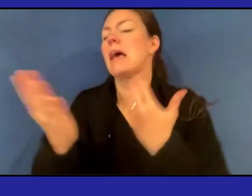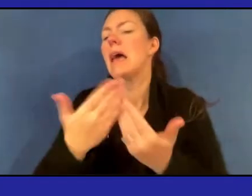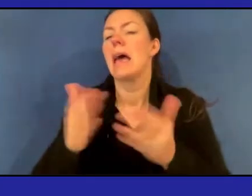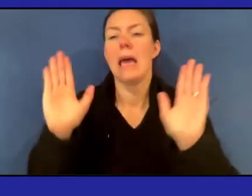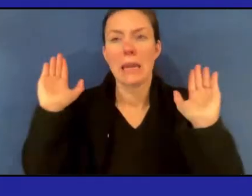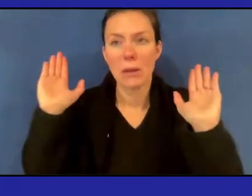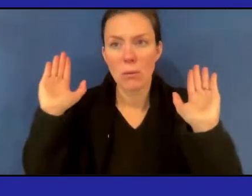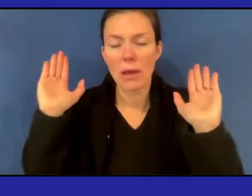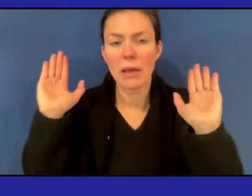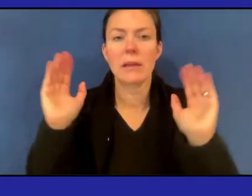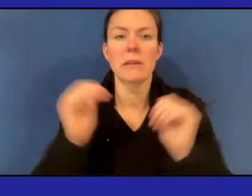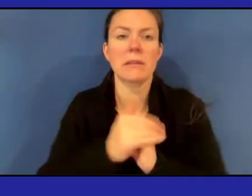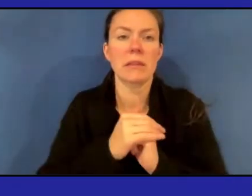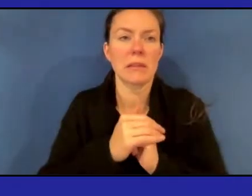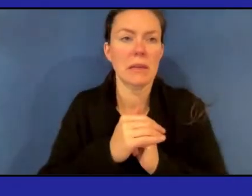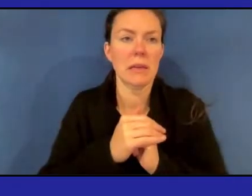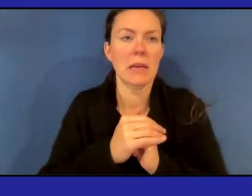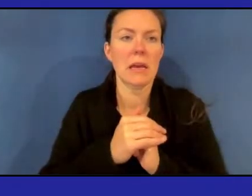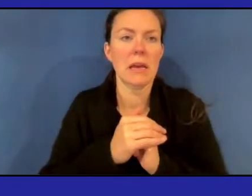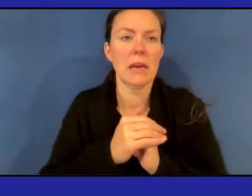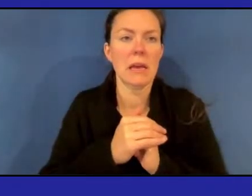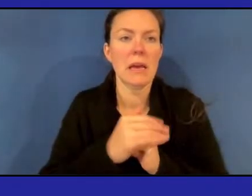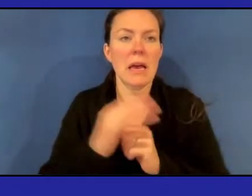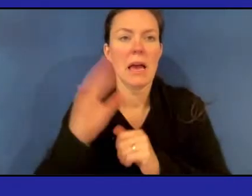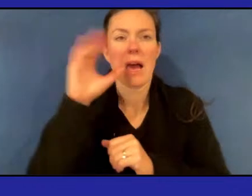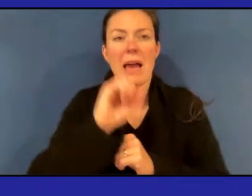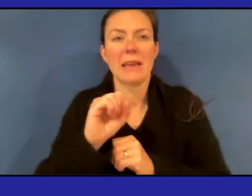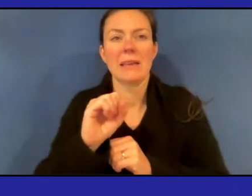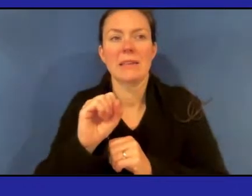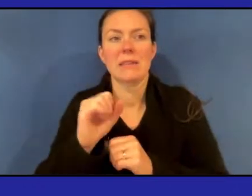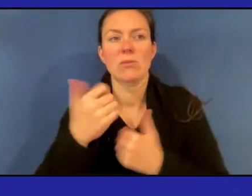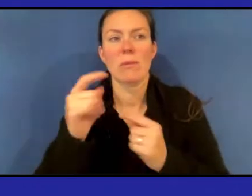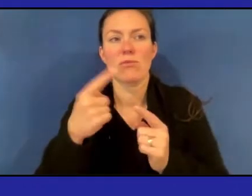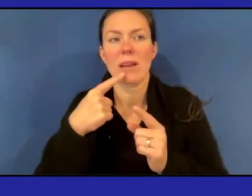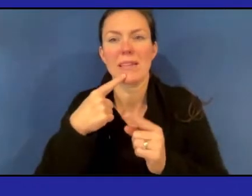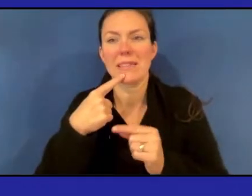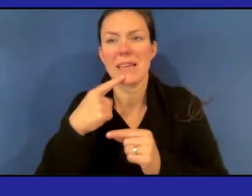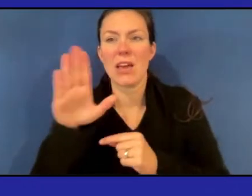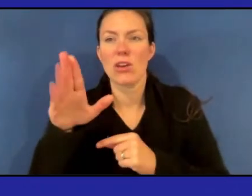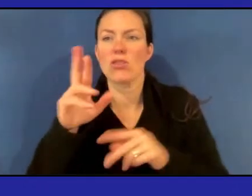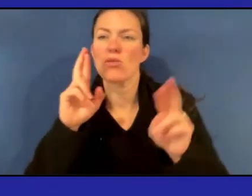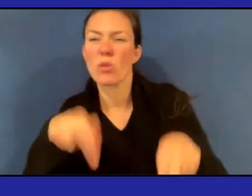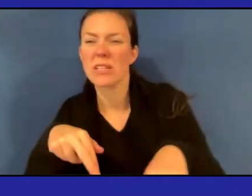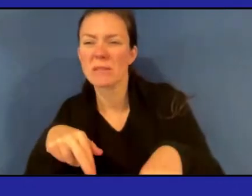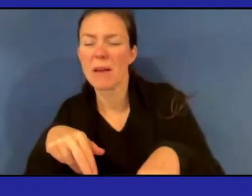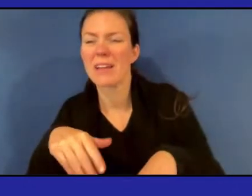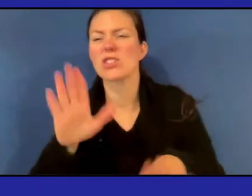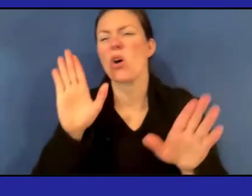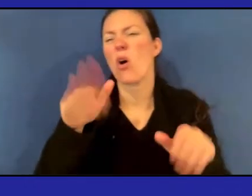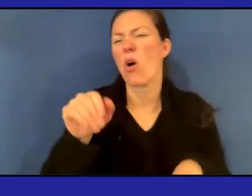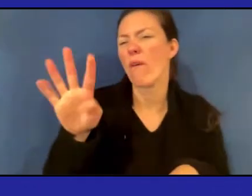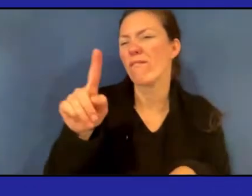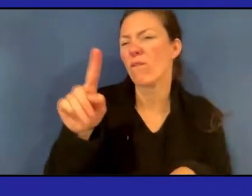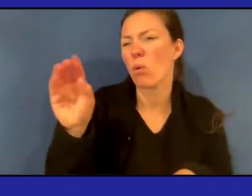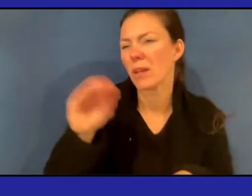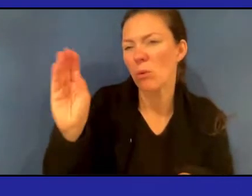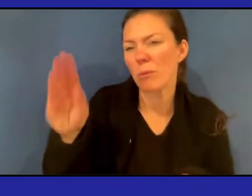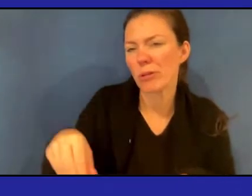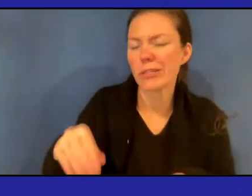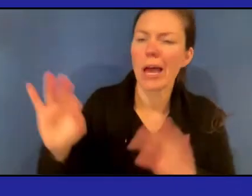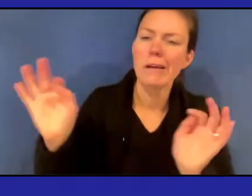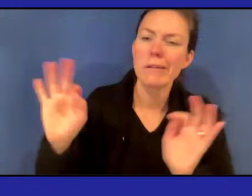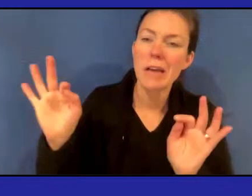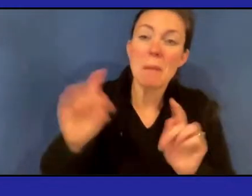could spend 100 years on this, but I guess what I'm trying to tell you is your response of like, oh, that 41%, I'm like, I don't know. Yeah. It could be